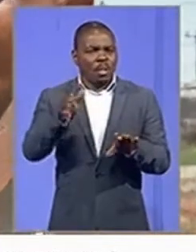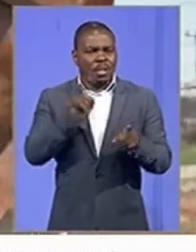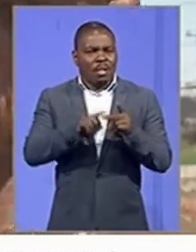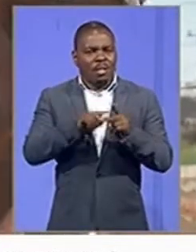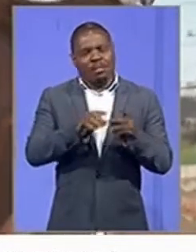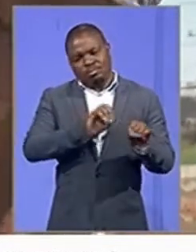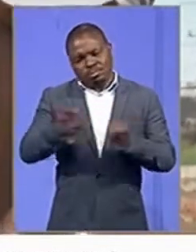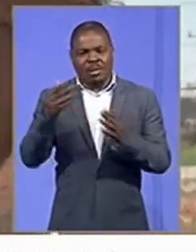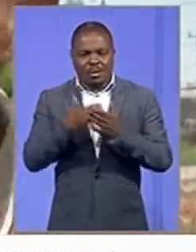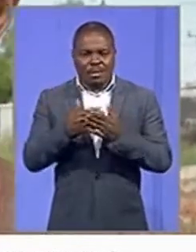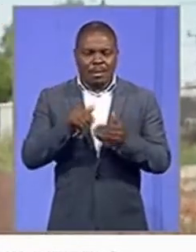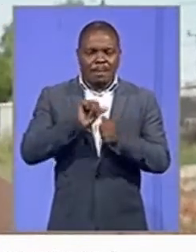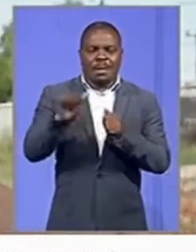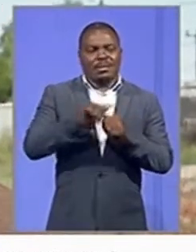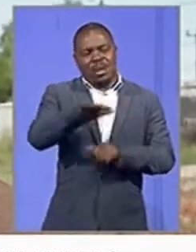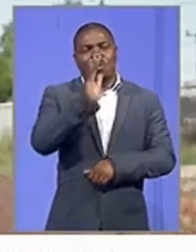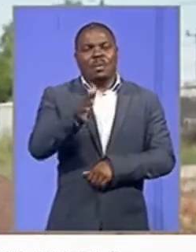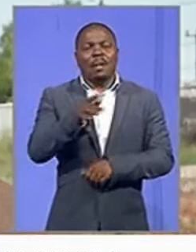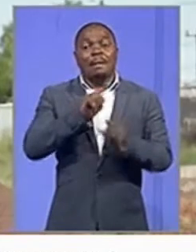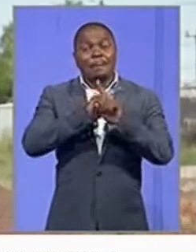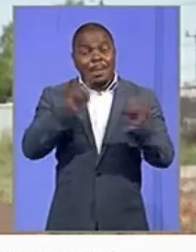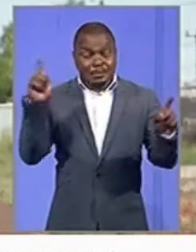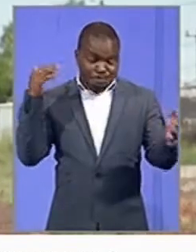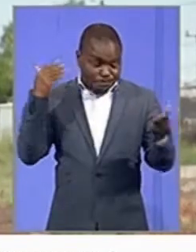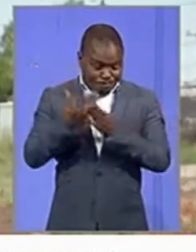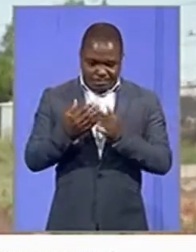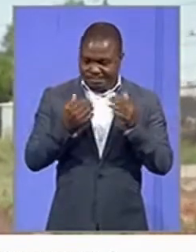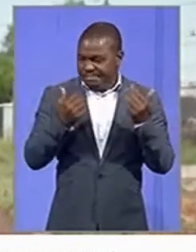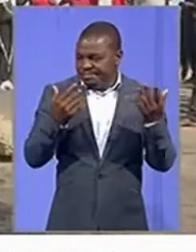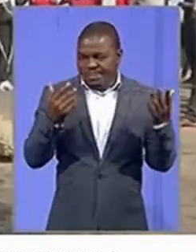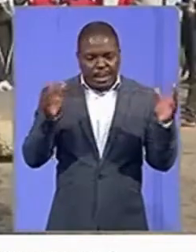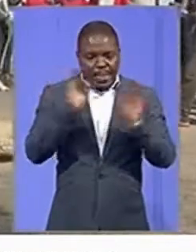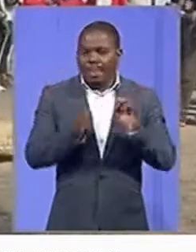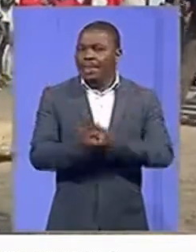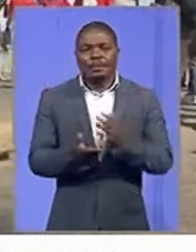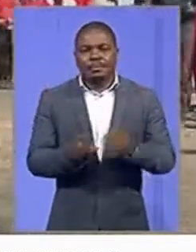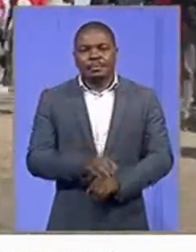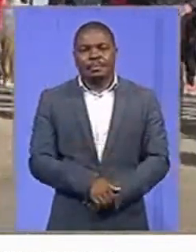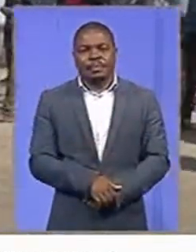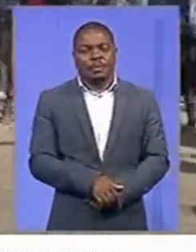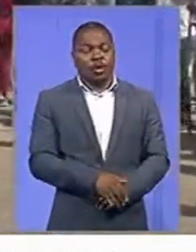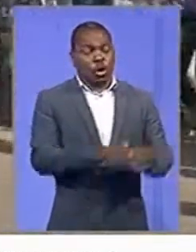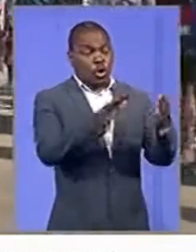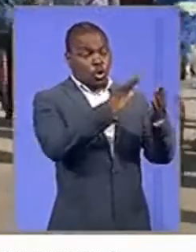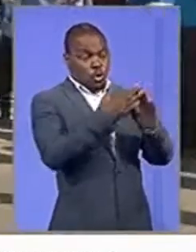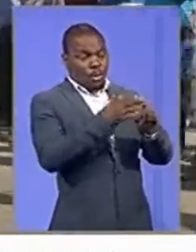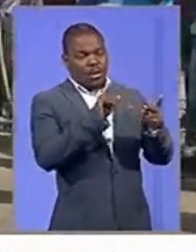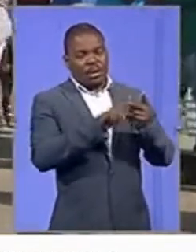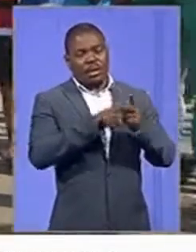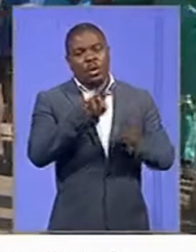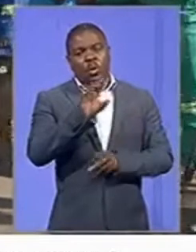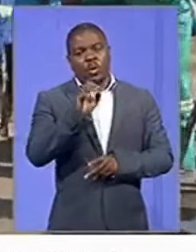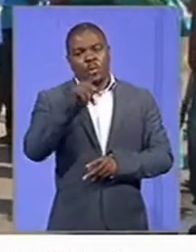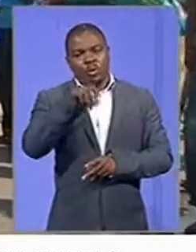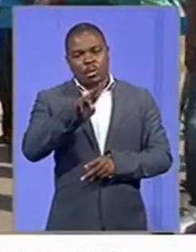we can have better living conditions. But as yet, nothing has happened. Baagi ba fano ga mmogo le ba Roodepan,